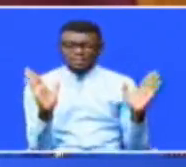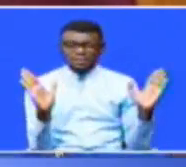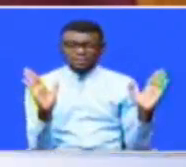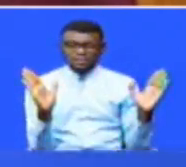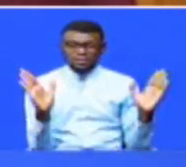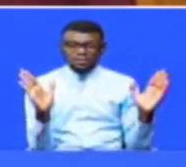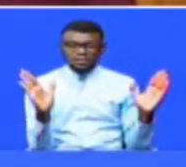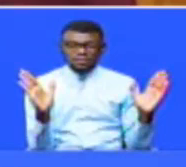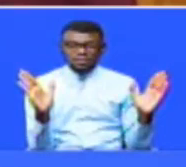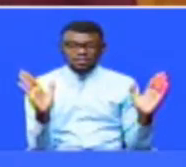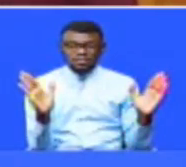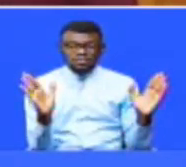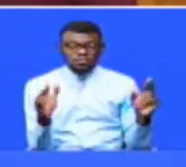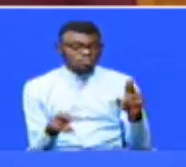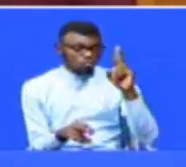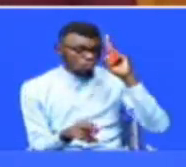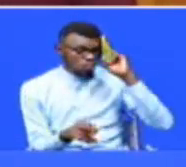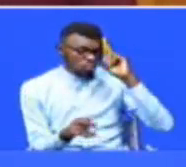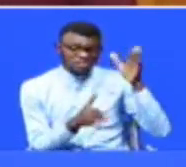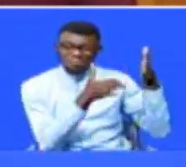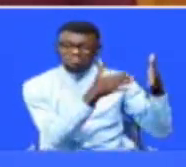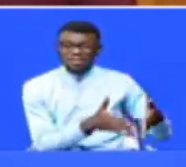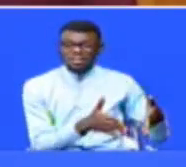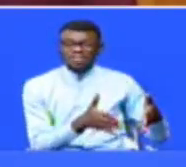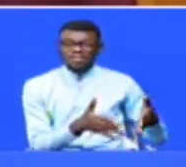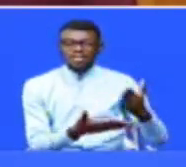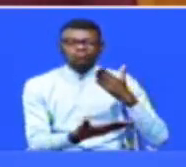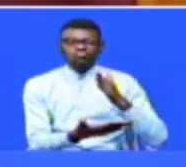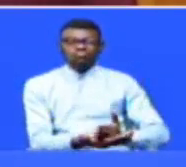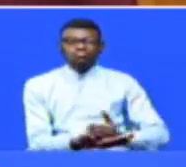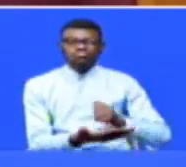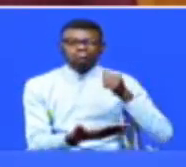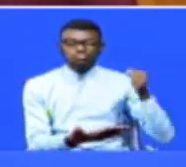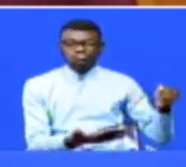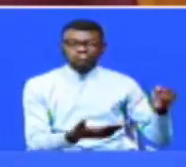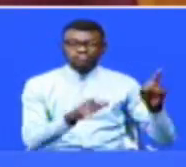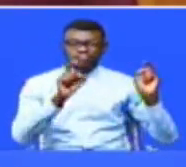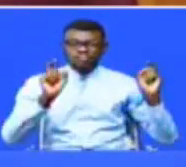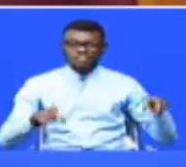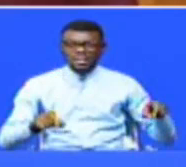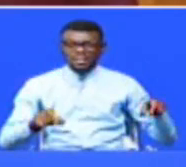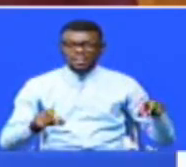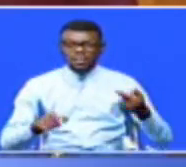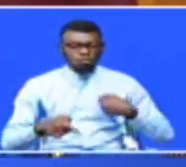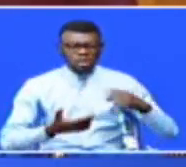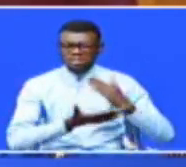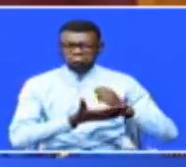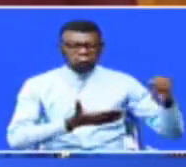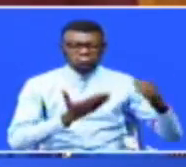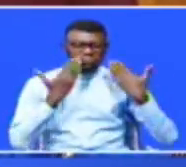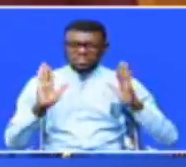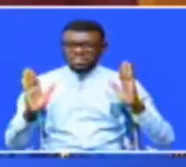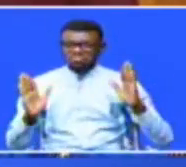that the officer to be interdicted, and I confirm we have already interdicted the